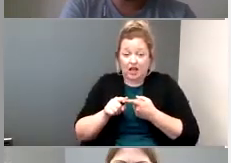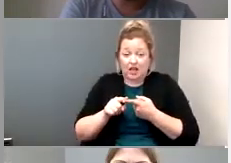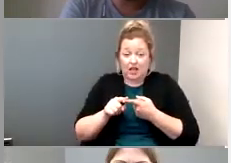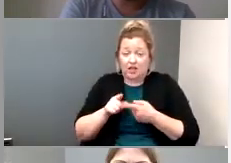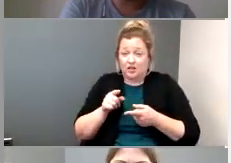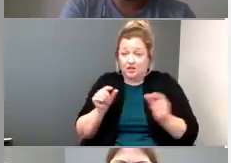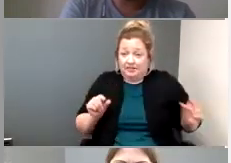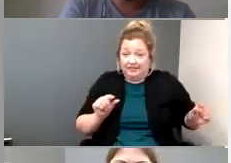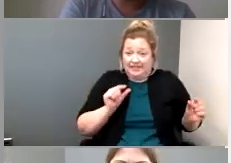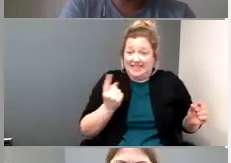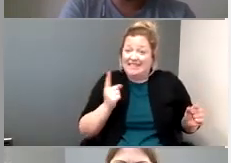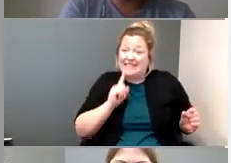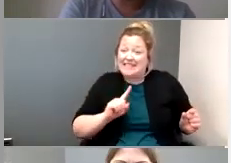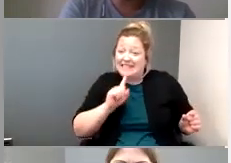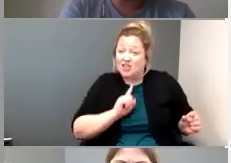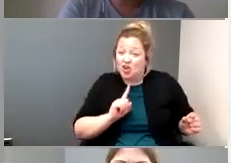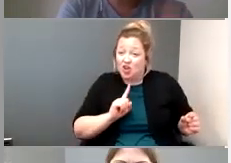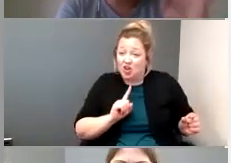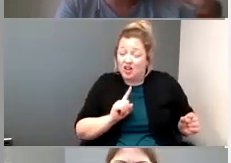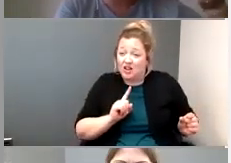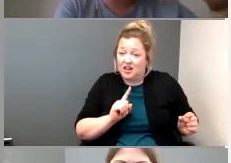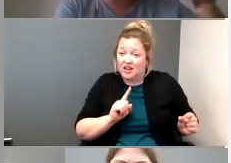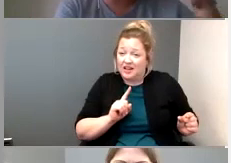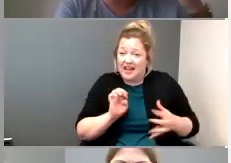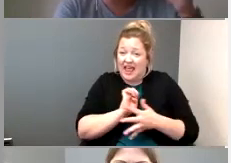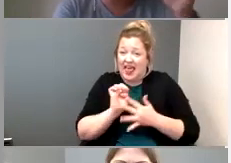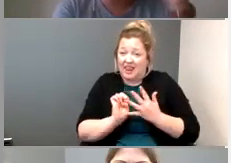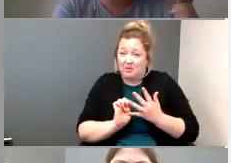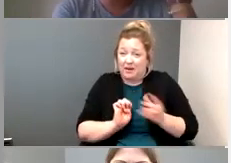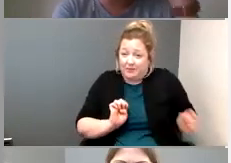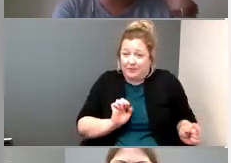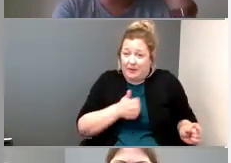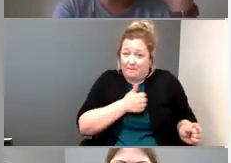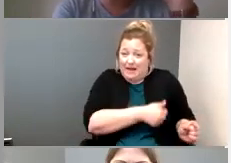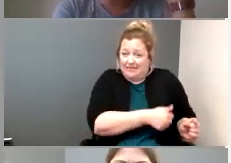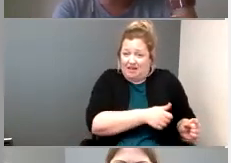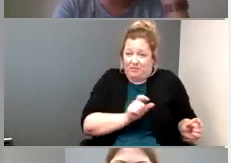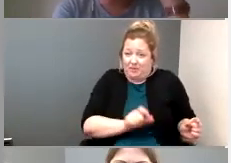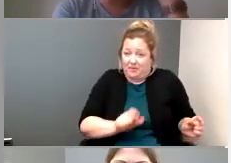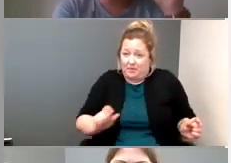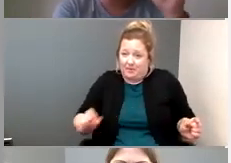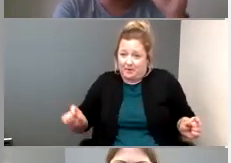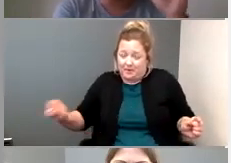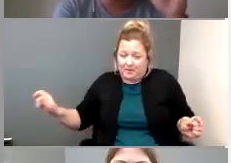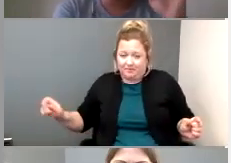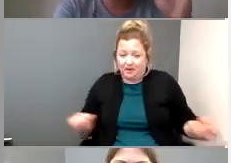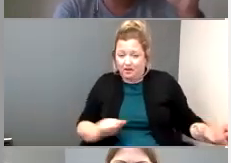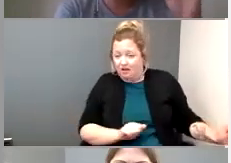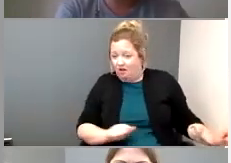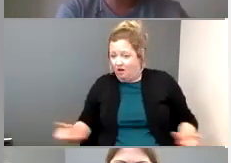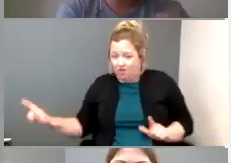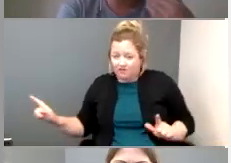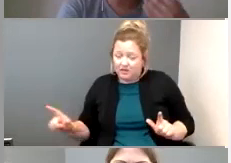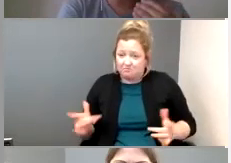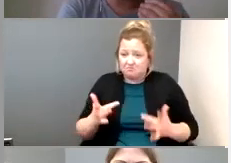area, all of these elements here are technically sorted because the subproblems only contain a single element.